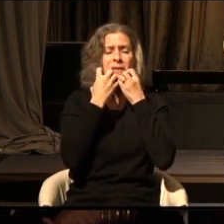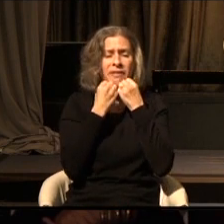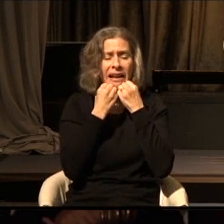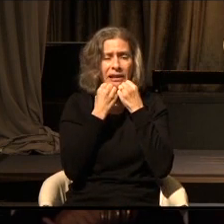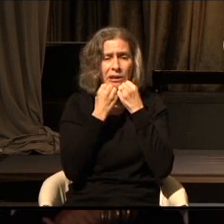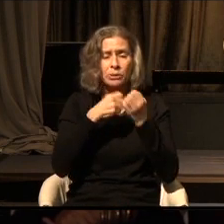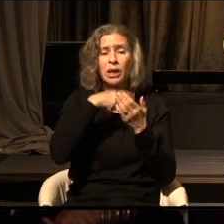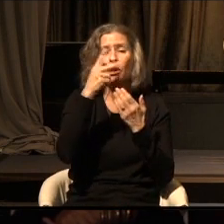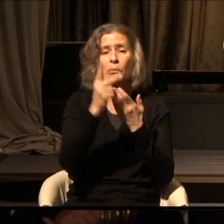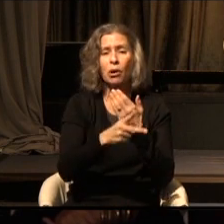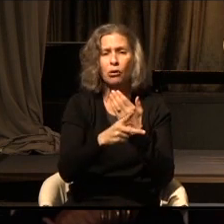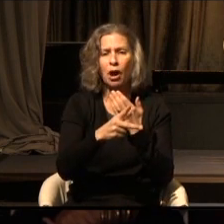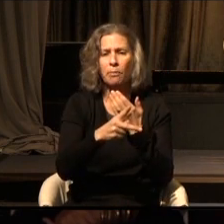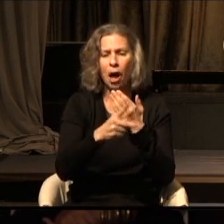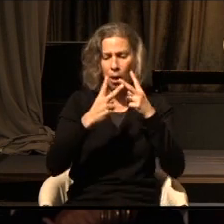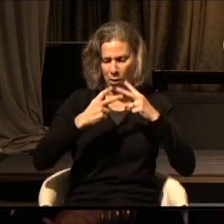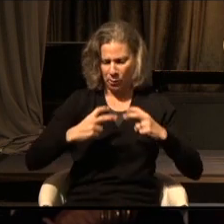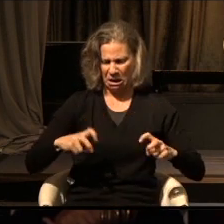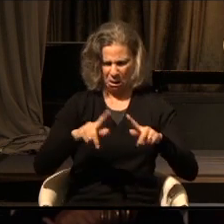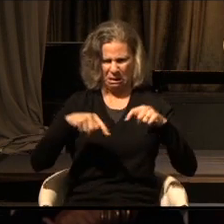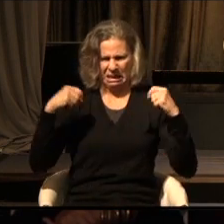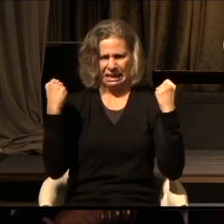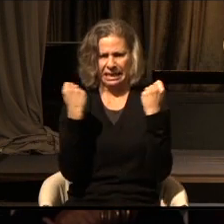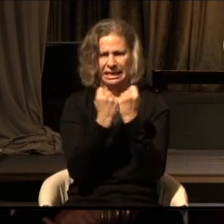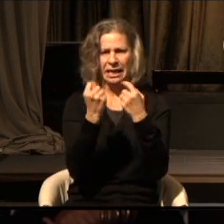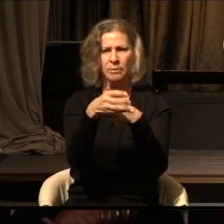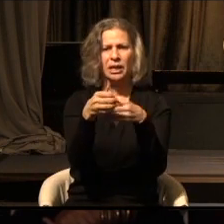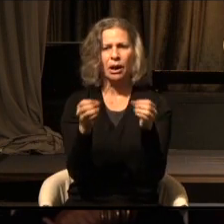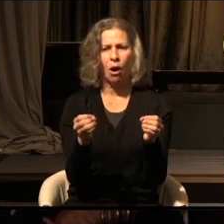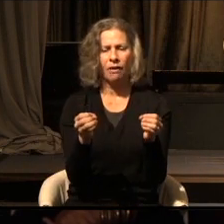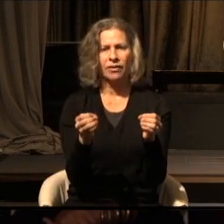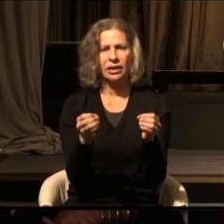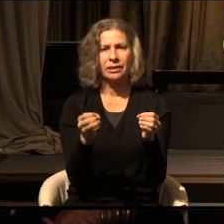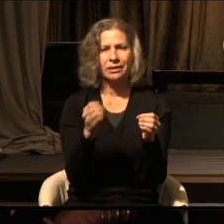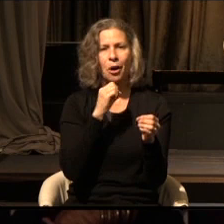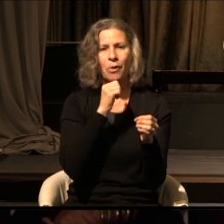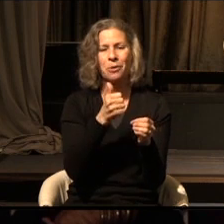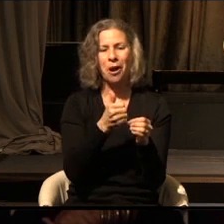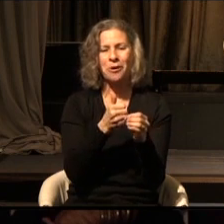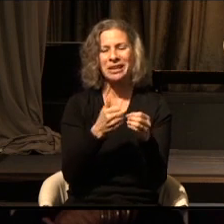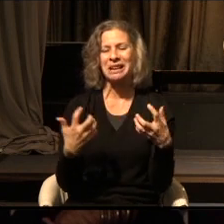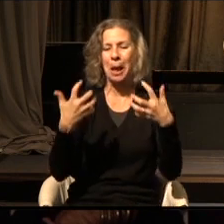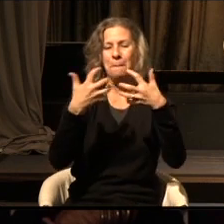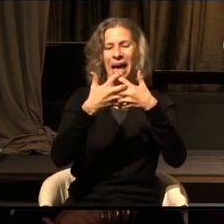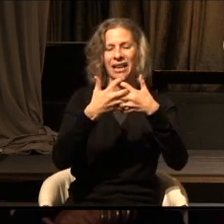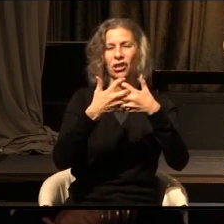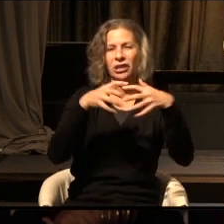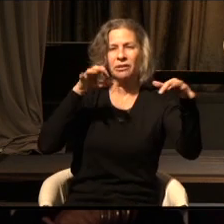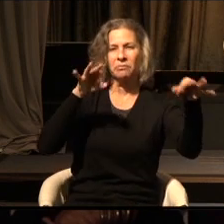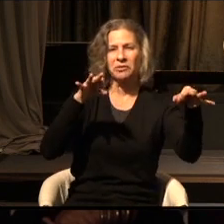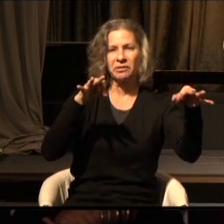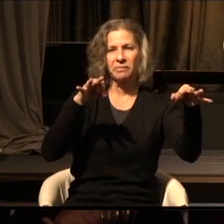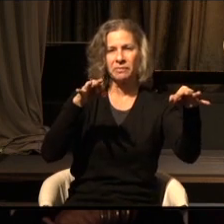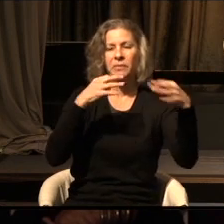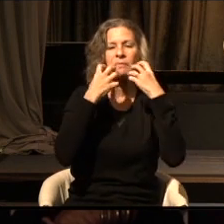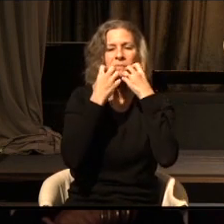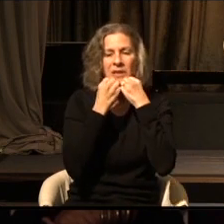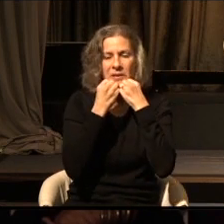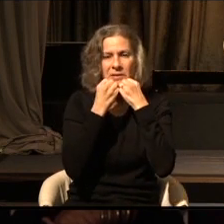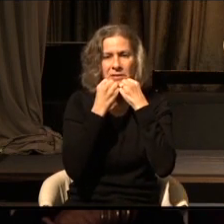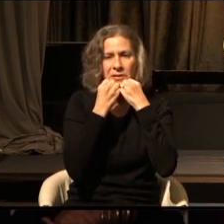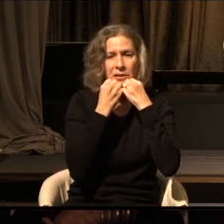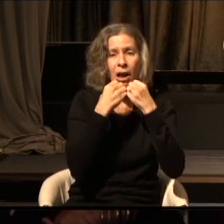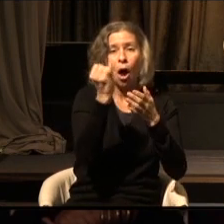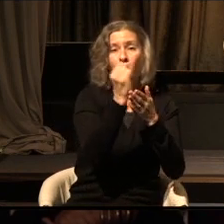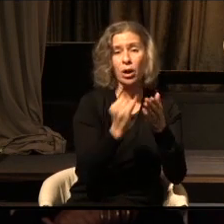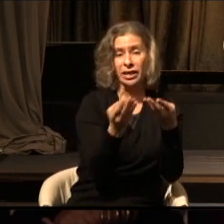a mirror up to our own work together as a team in the office, it was clear we weren't living up to those ideals. So are there artistic solutions